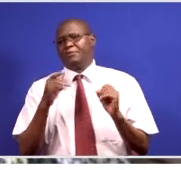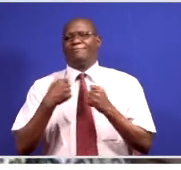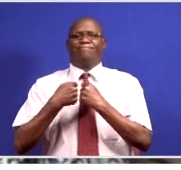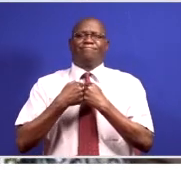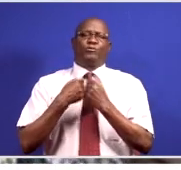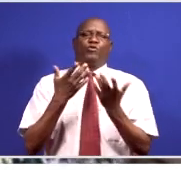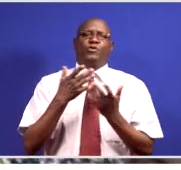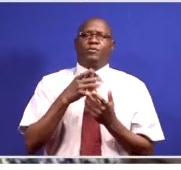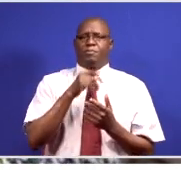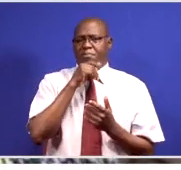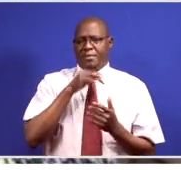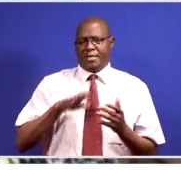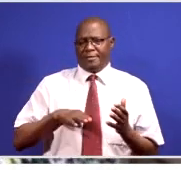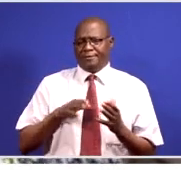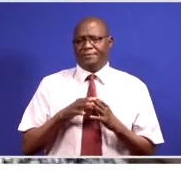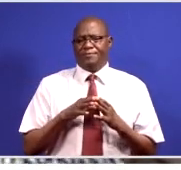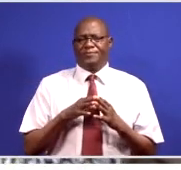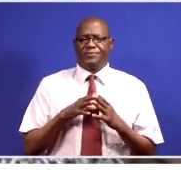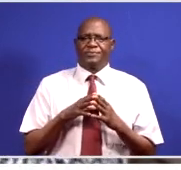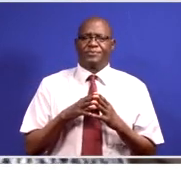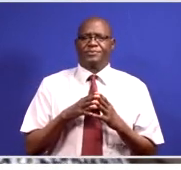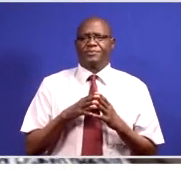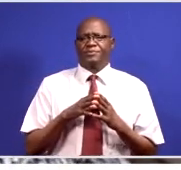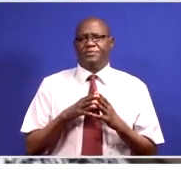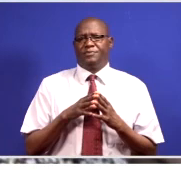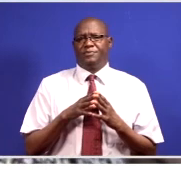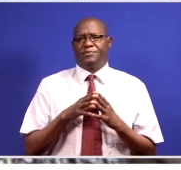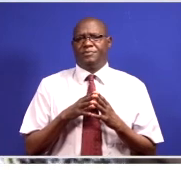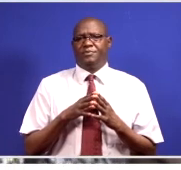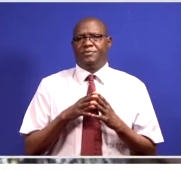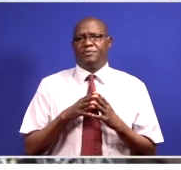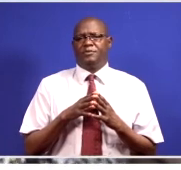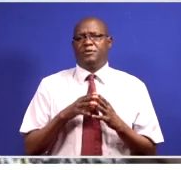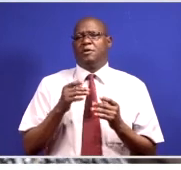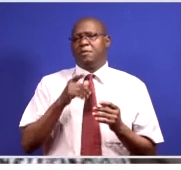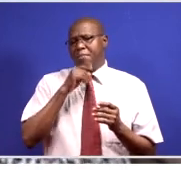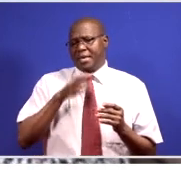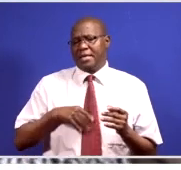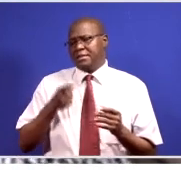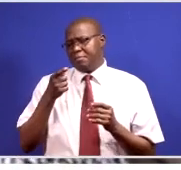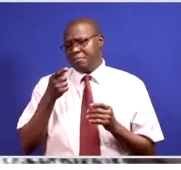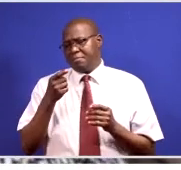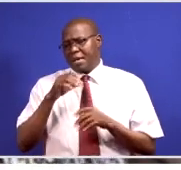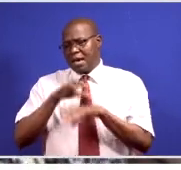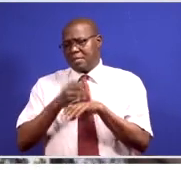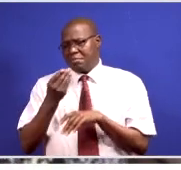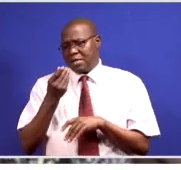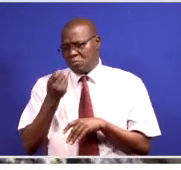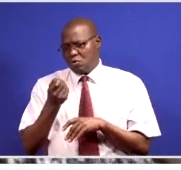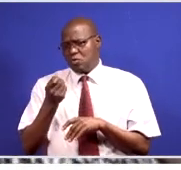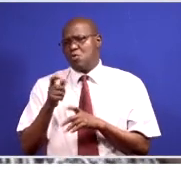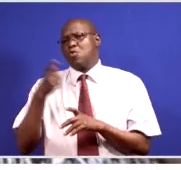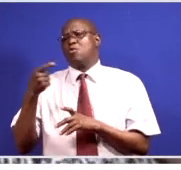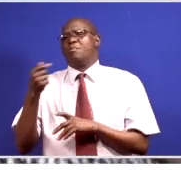wazazi. Manake mzazi akipata pesa tu hivi kidogo anaenda kwa unga tayari. Hatai kulipia shule. Kwa hivyo inakuwa basi